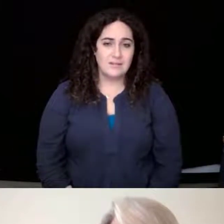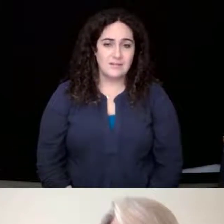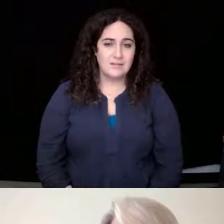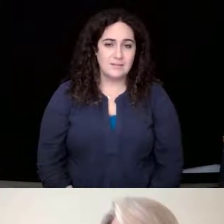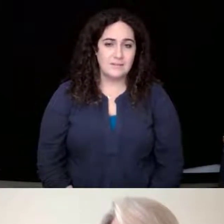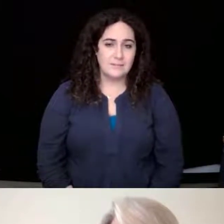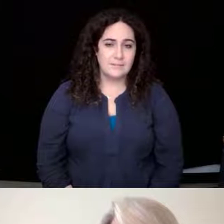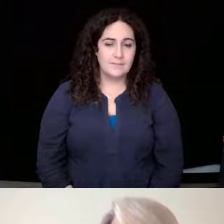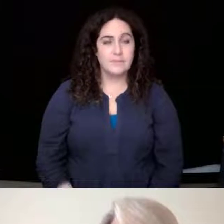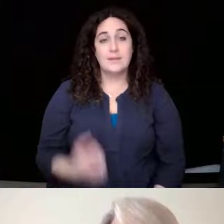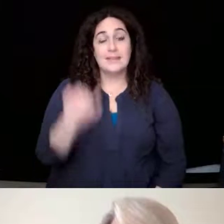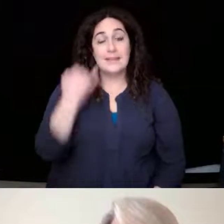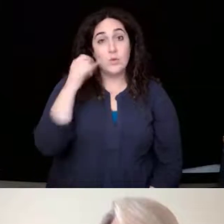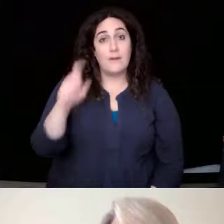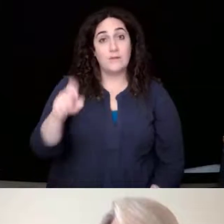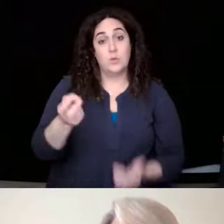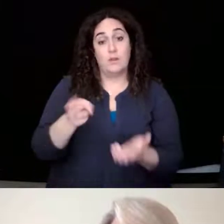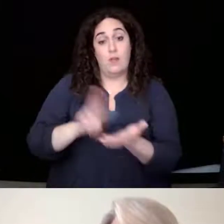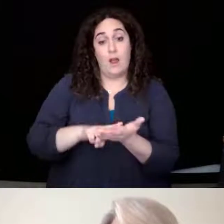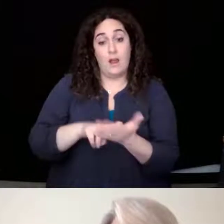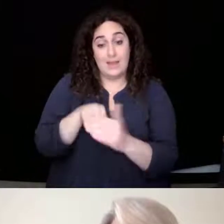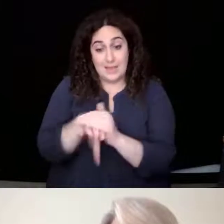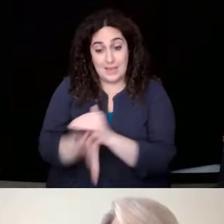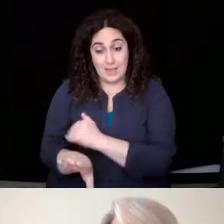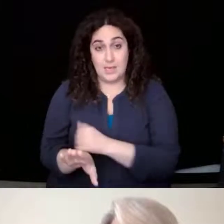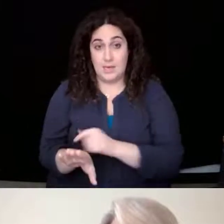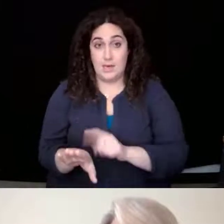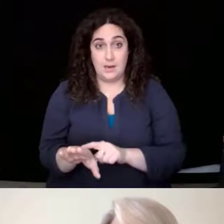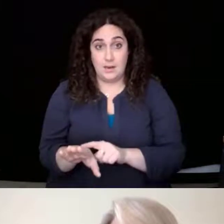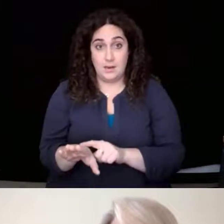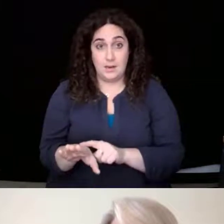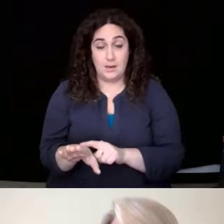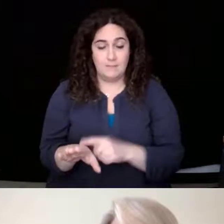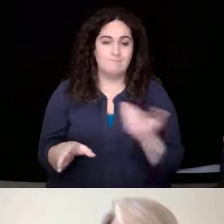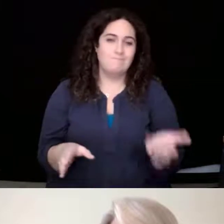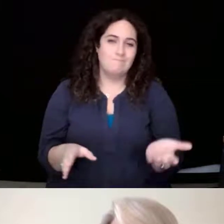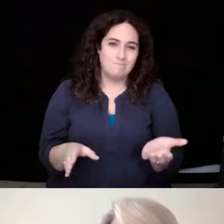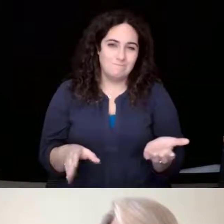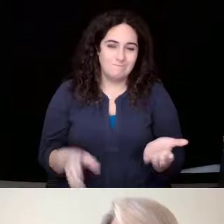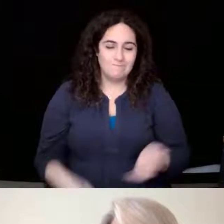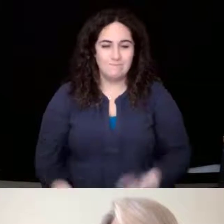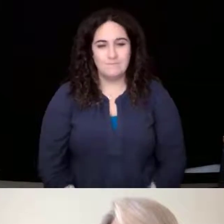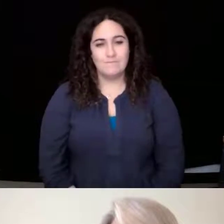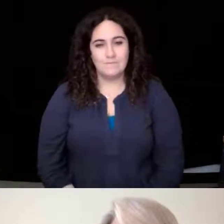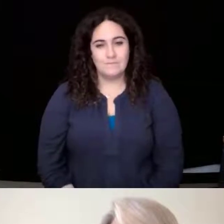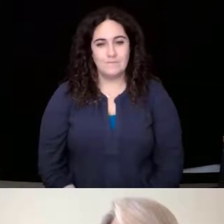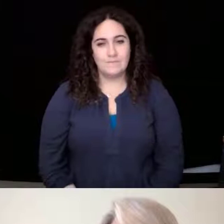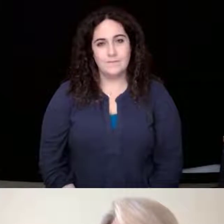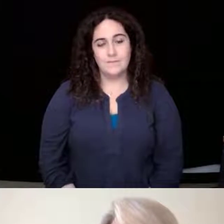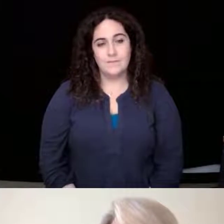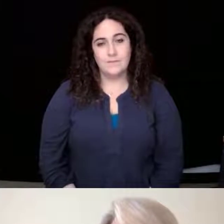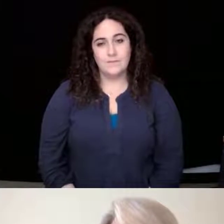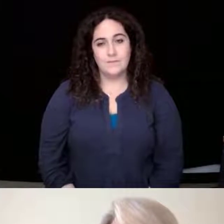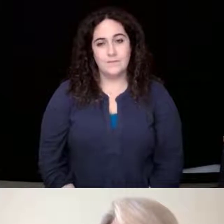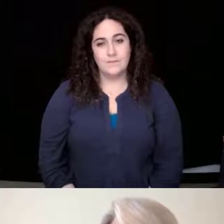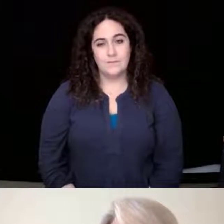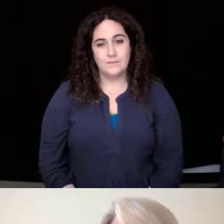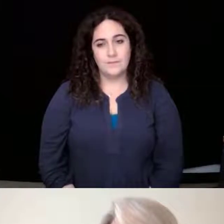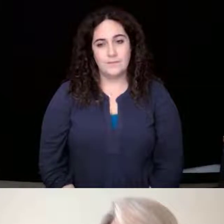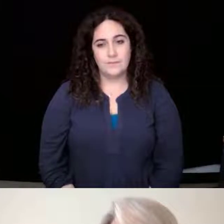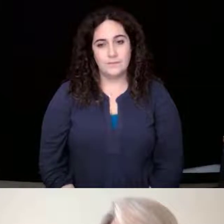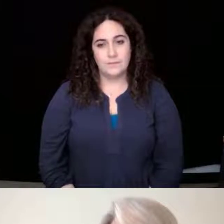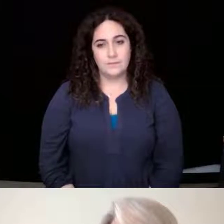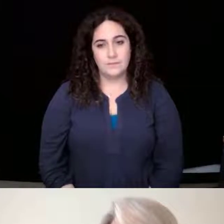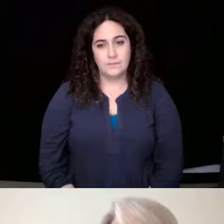like a login screen and you need to have the credentials to access it. But the kind of the point anyway is